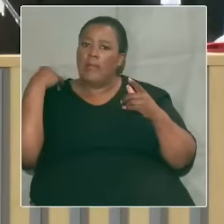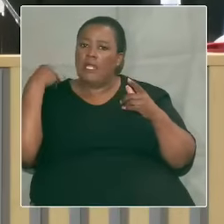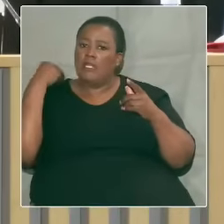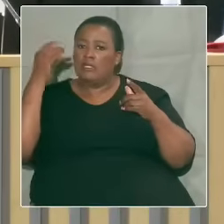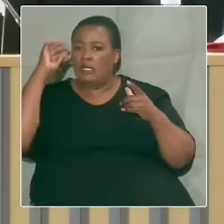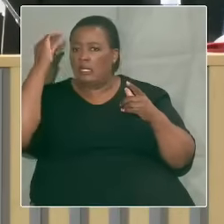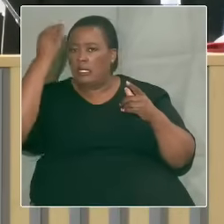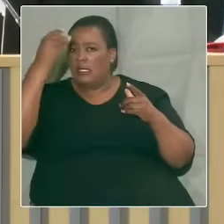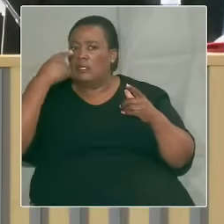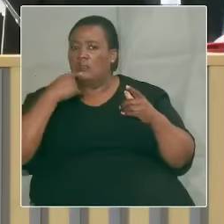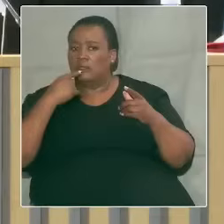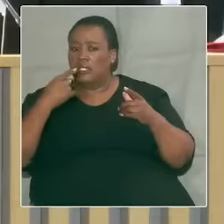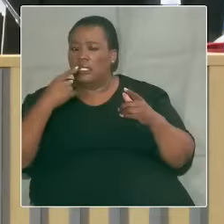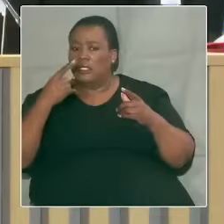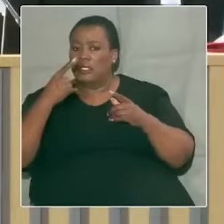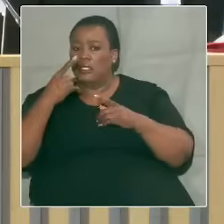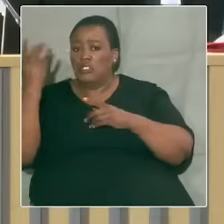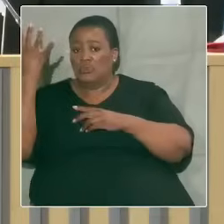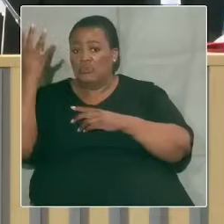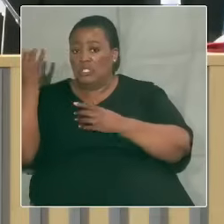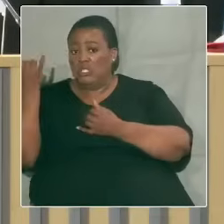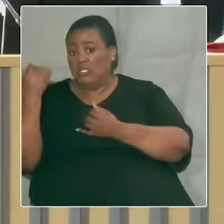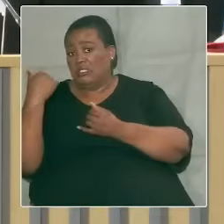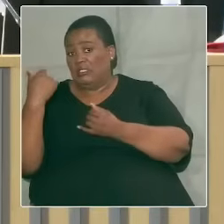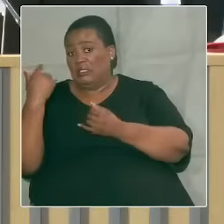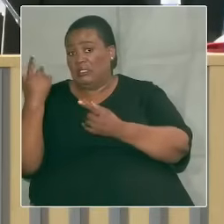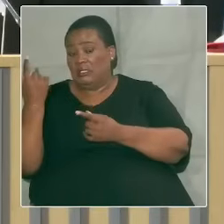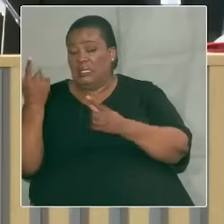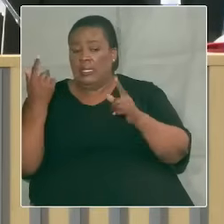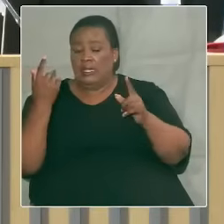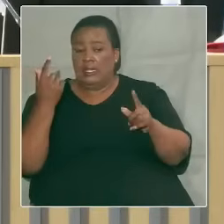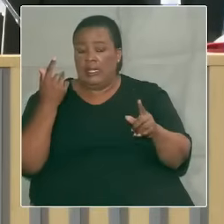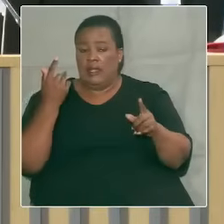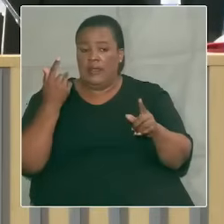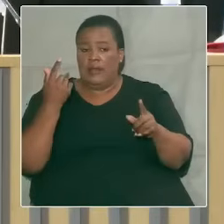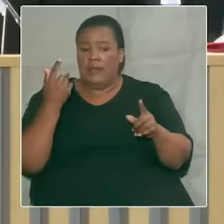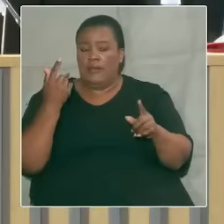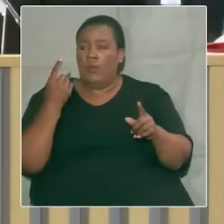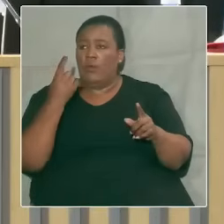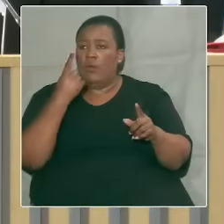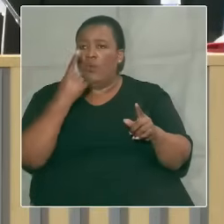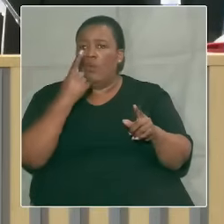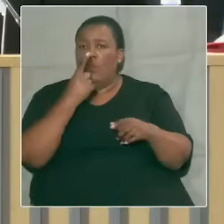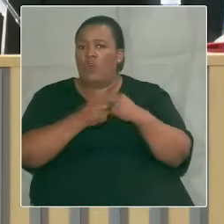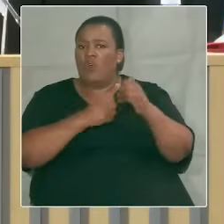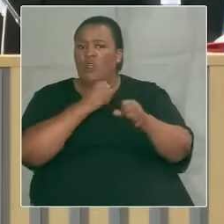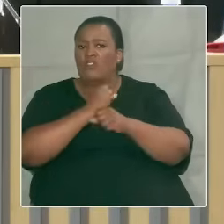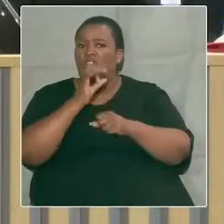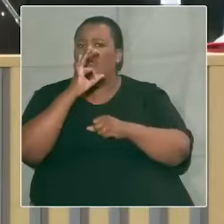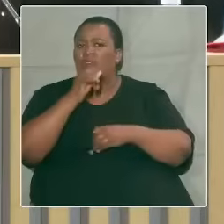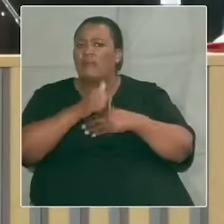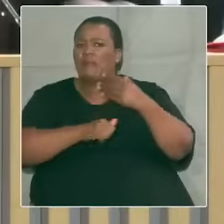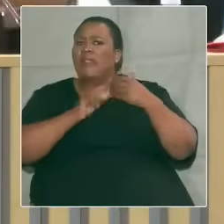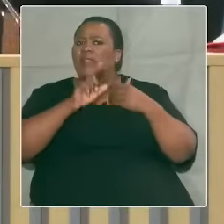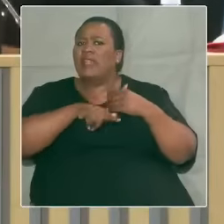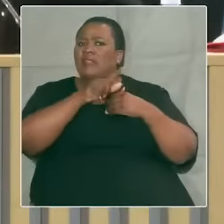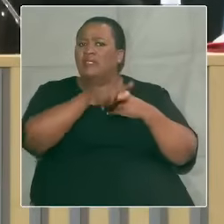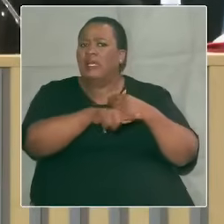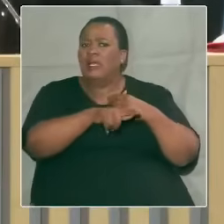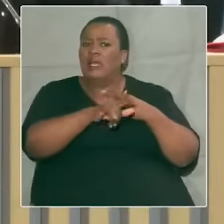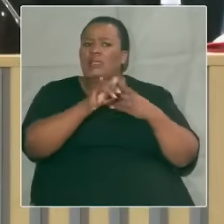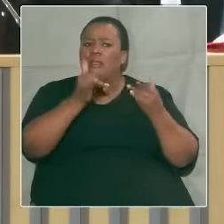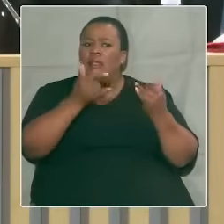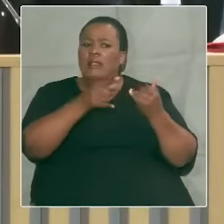happened during that period, 1 year, 3 months. Had anything happened that detracted from